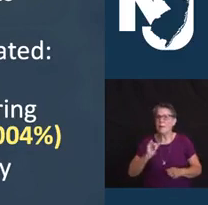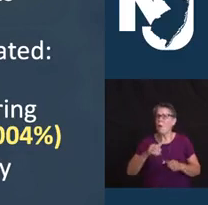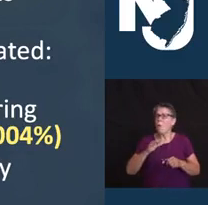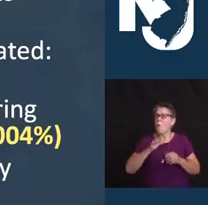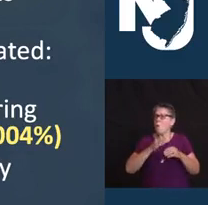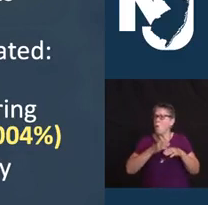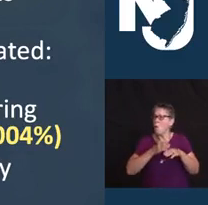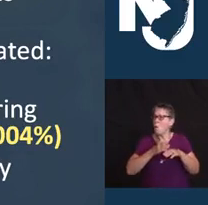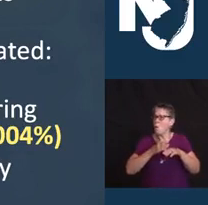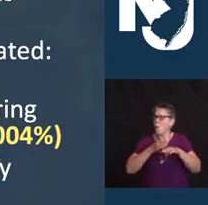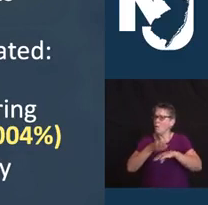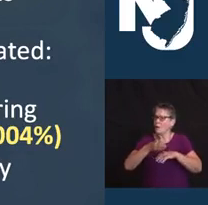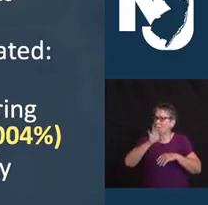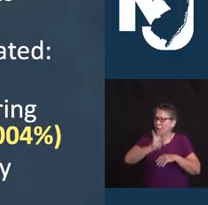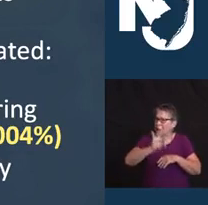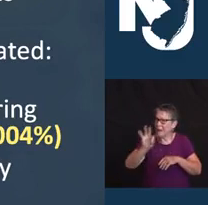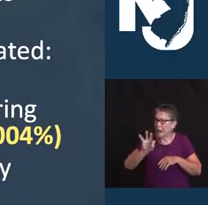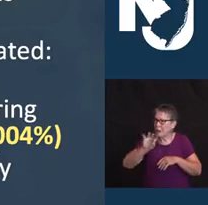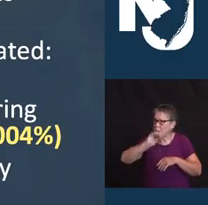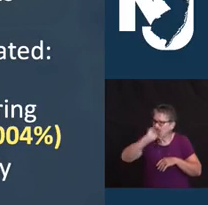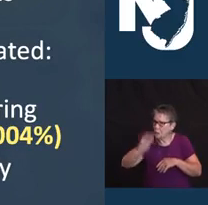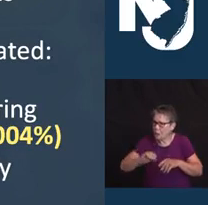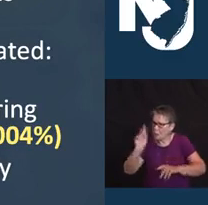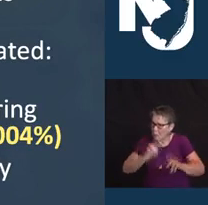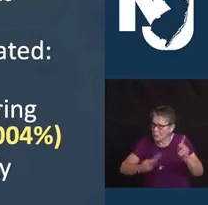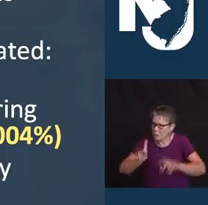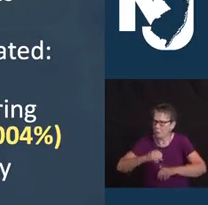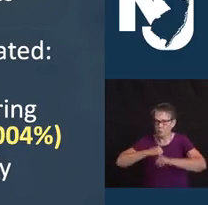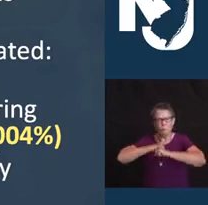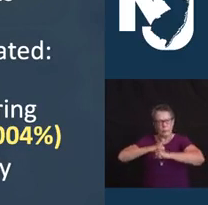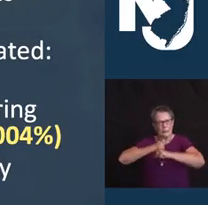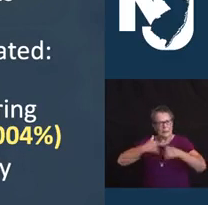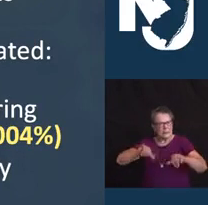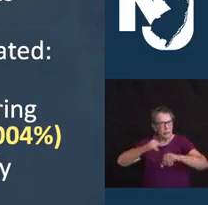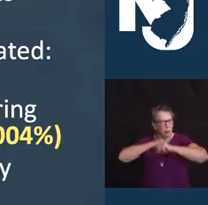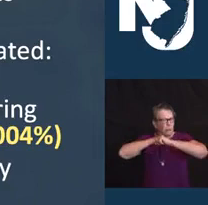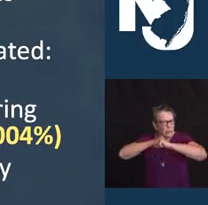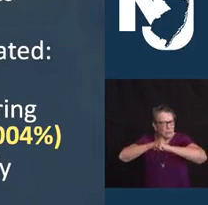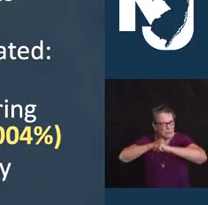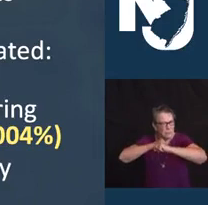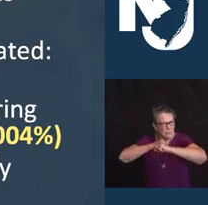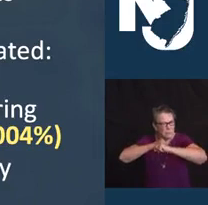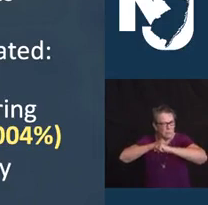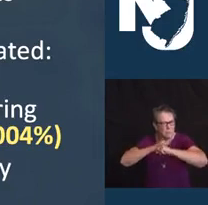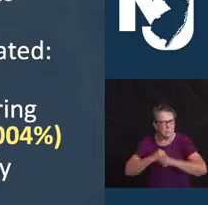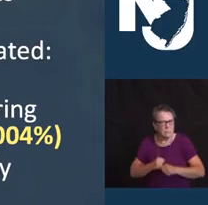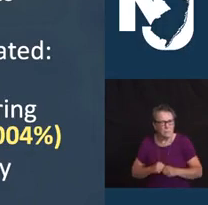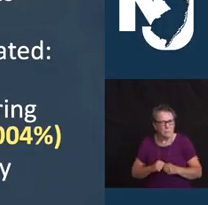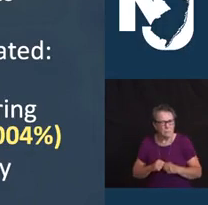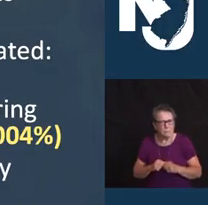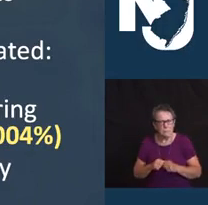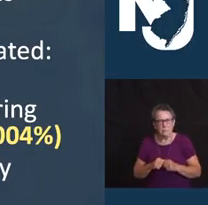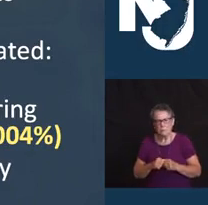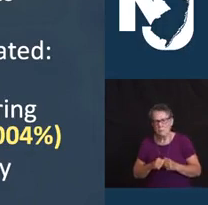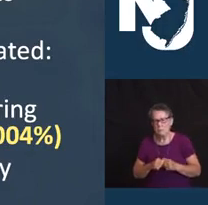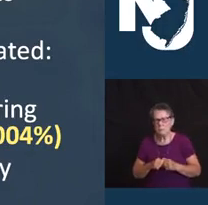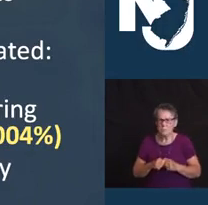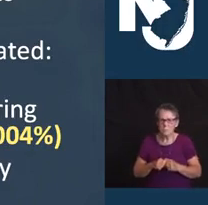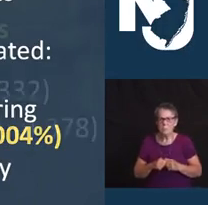from contracting the virus, from hospitalization, and please God, thank God, from a COVID-related